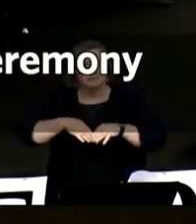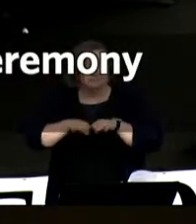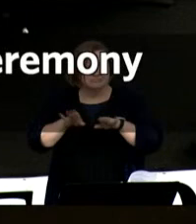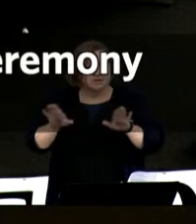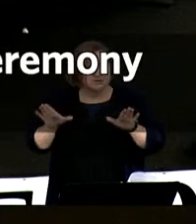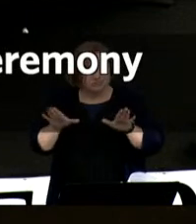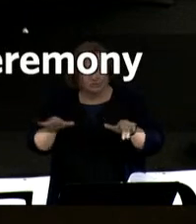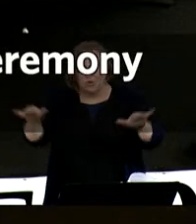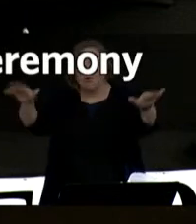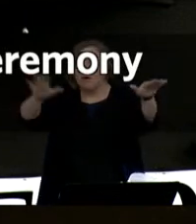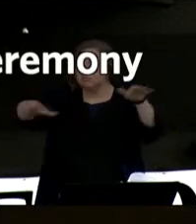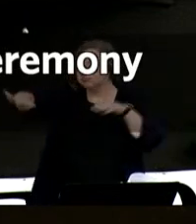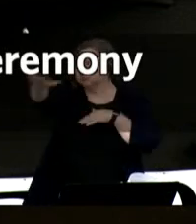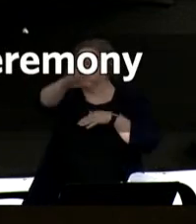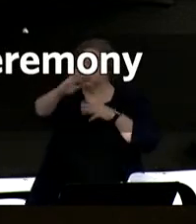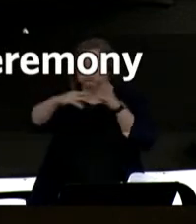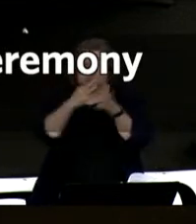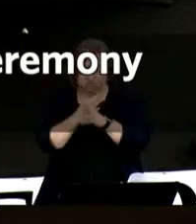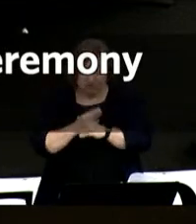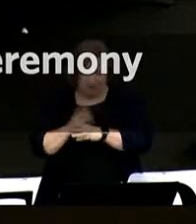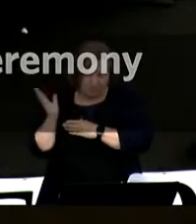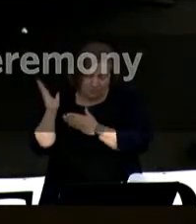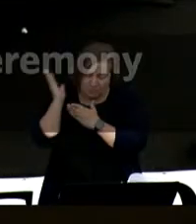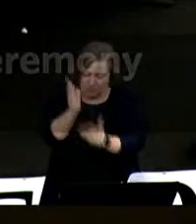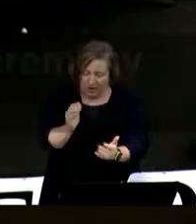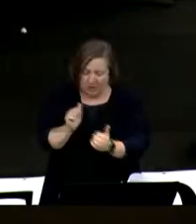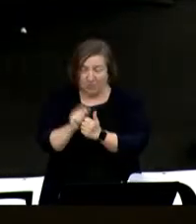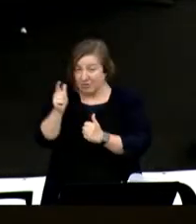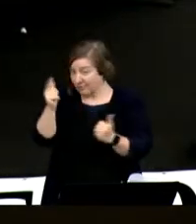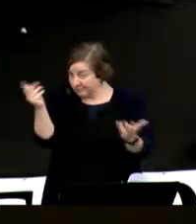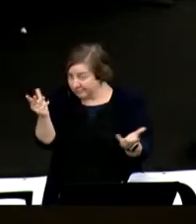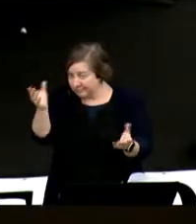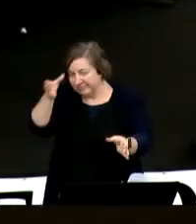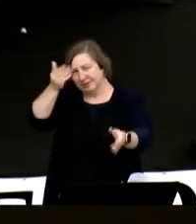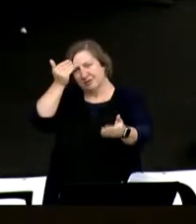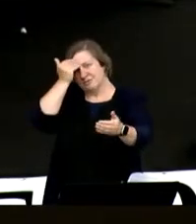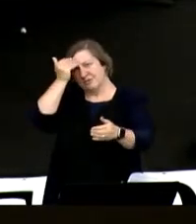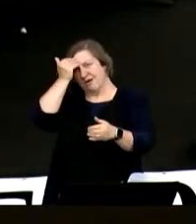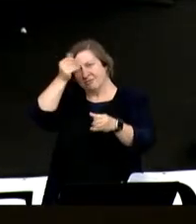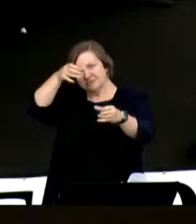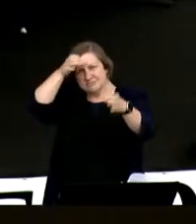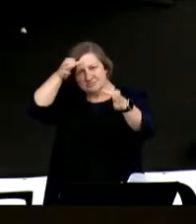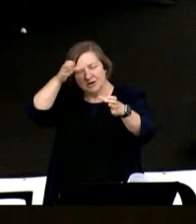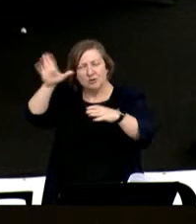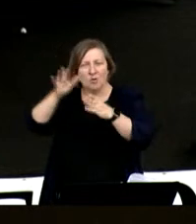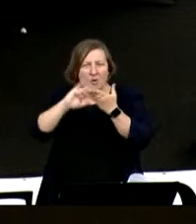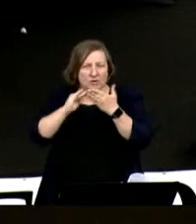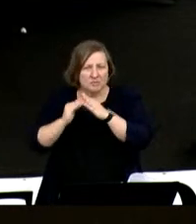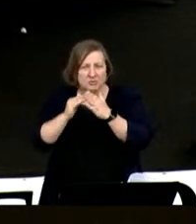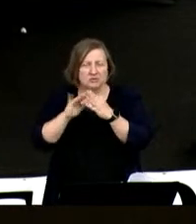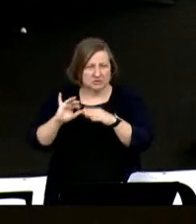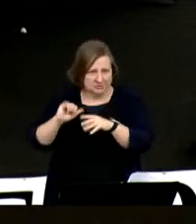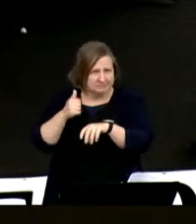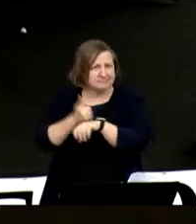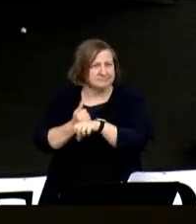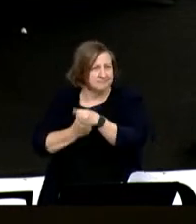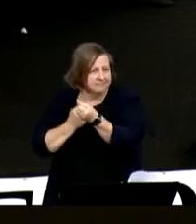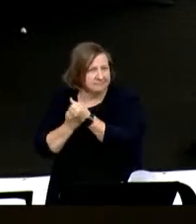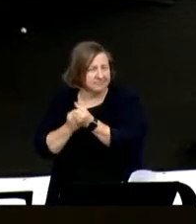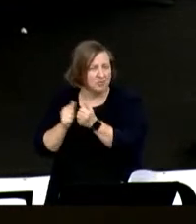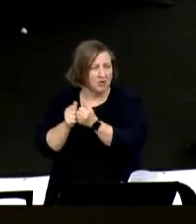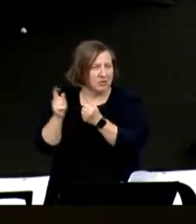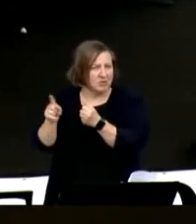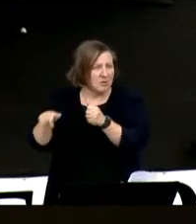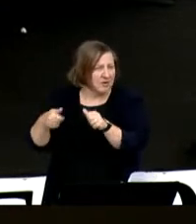the expanse of the world, carry with you the knowledge that your community stands with you